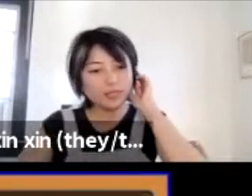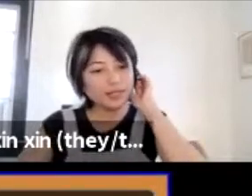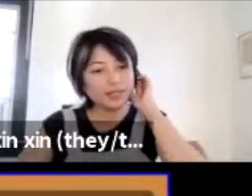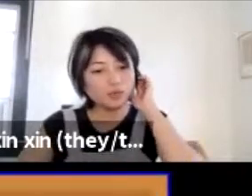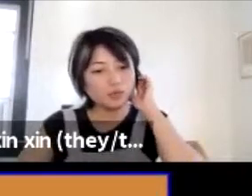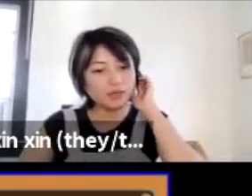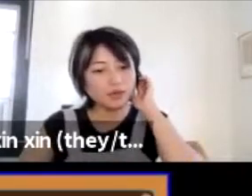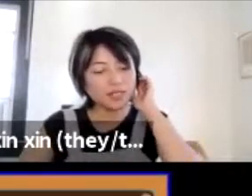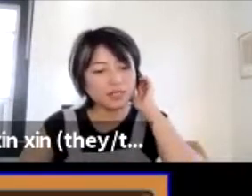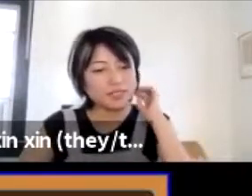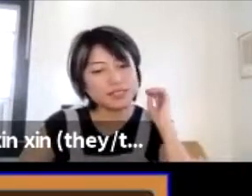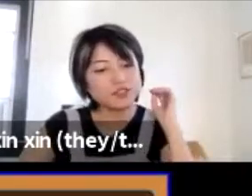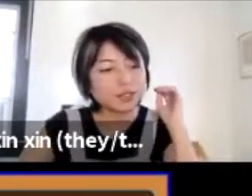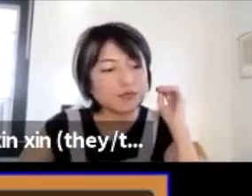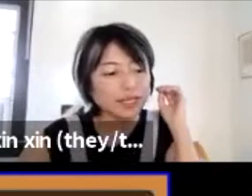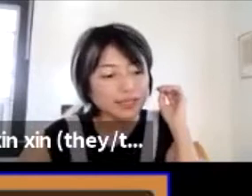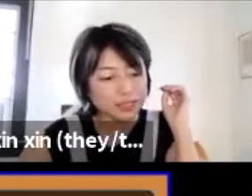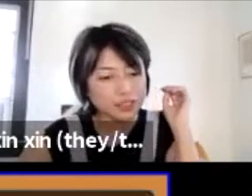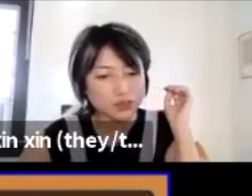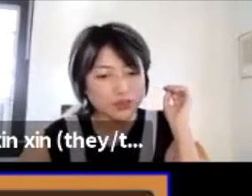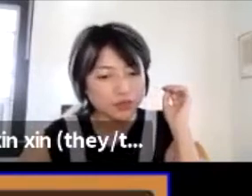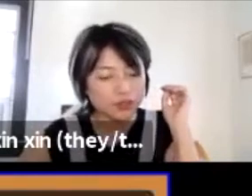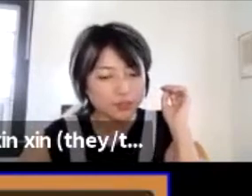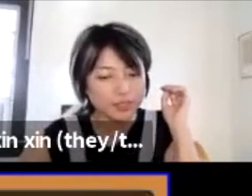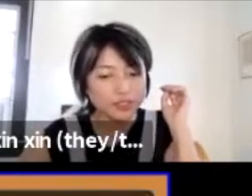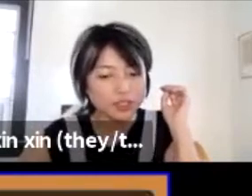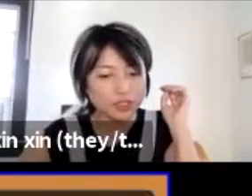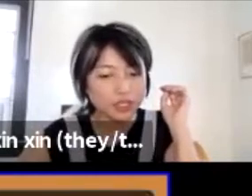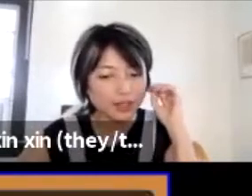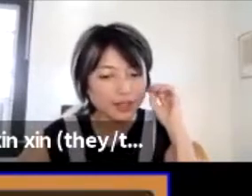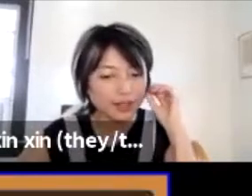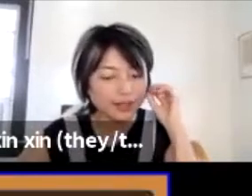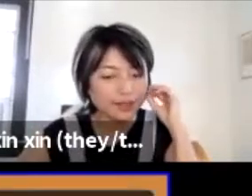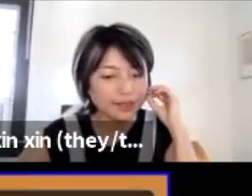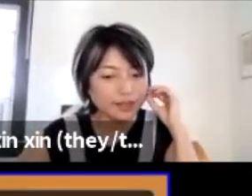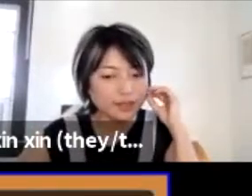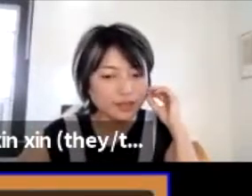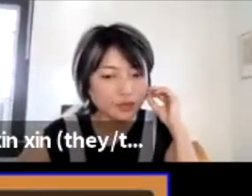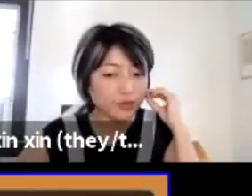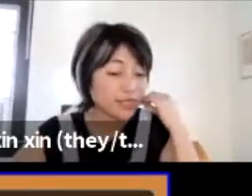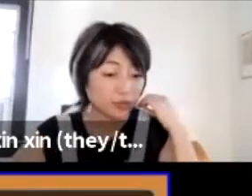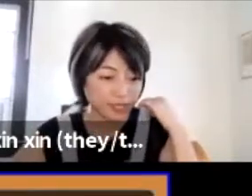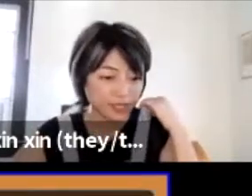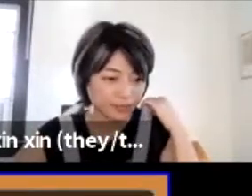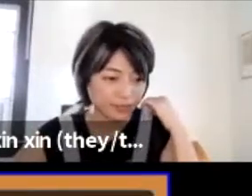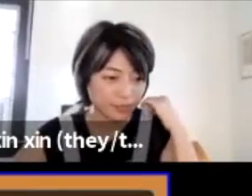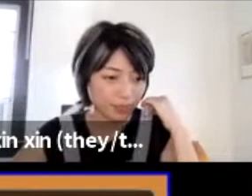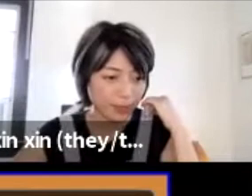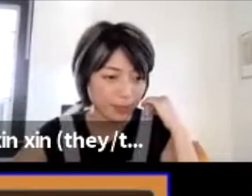And when I write a message like right next to that original message, it creates a